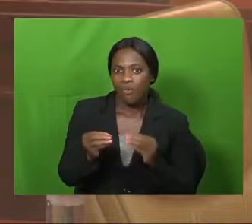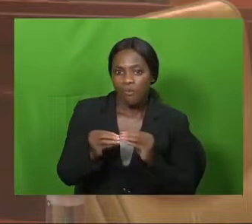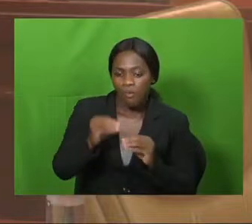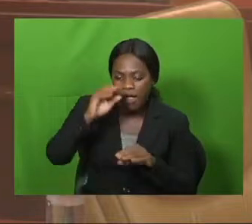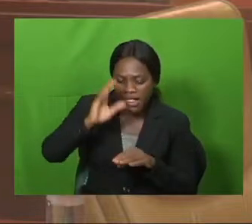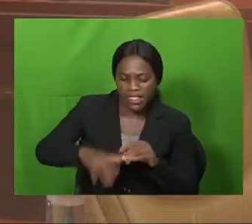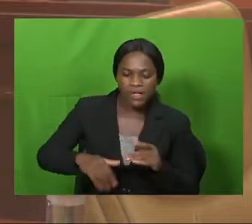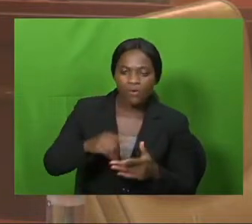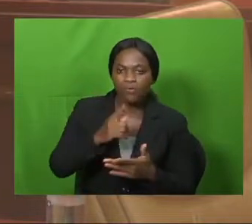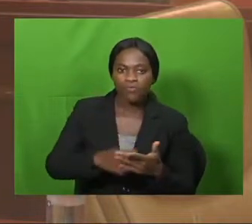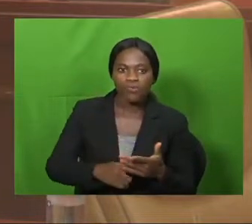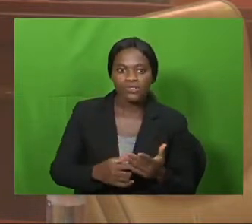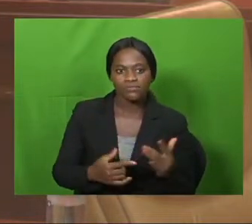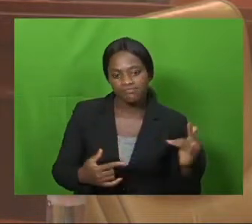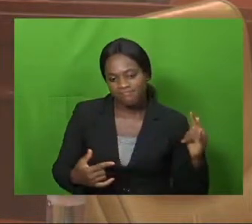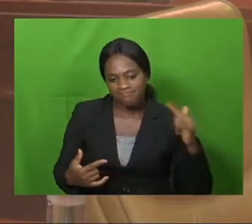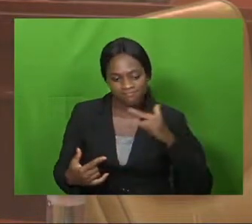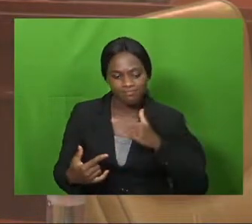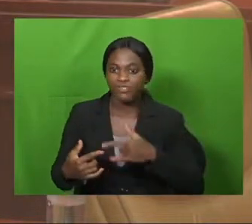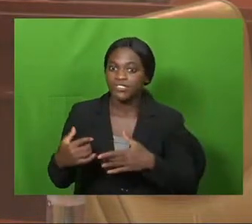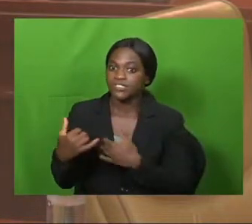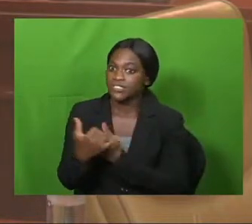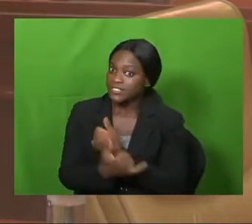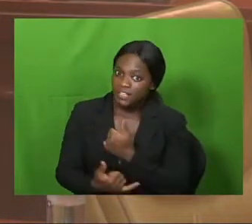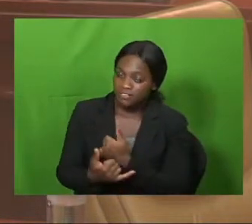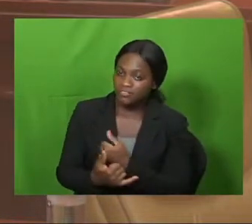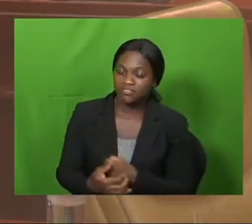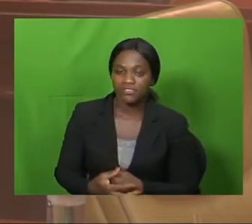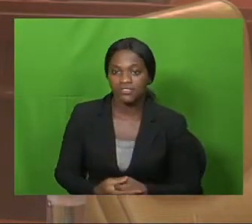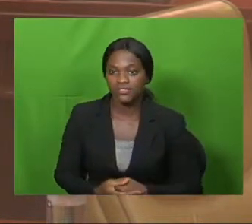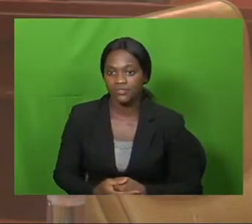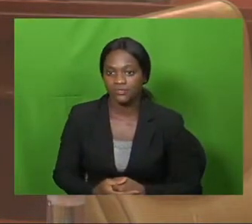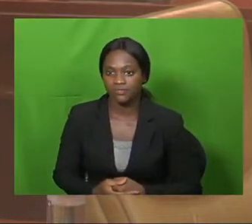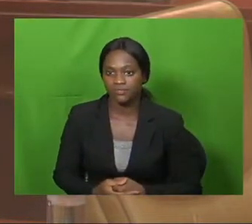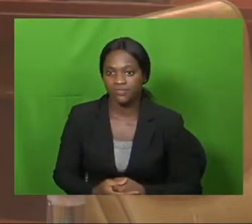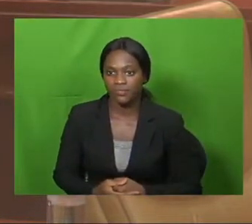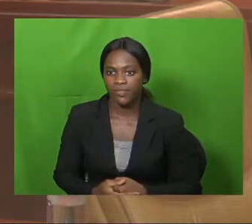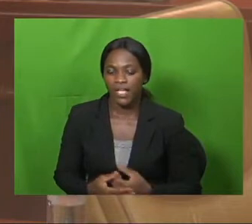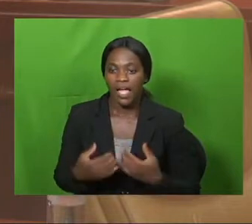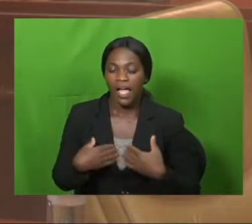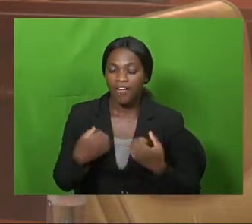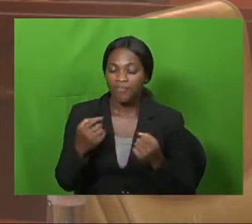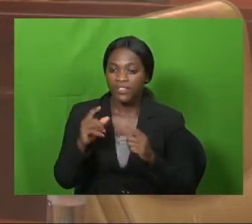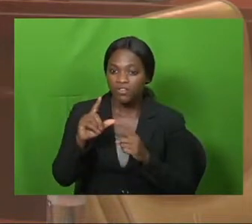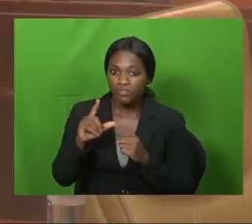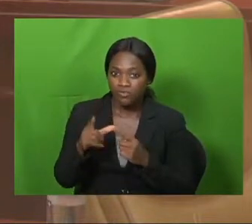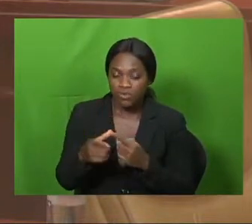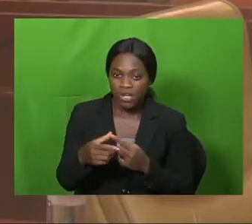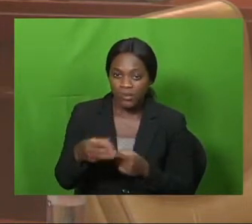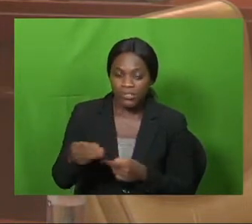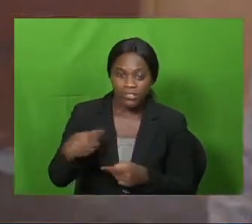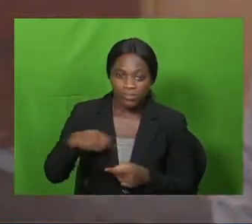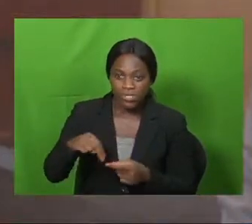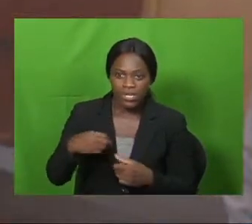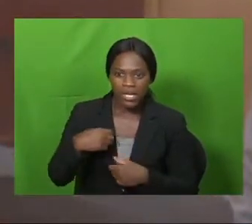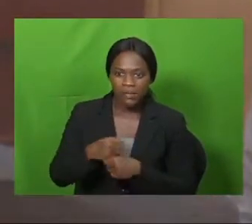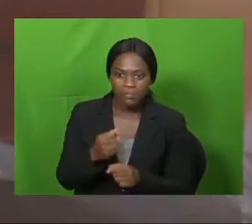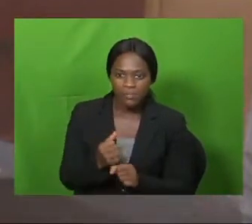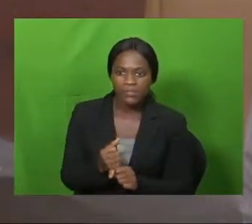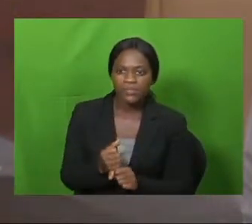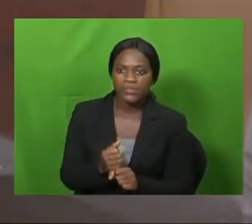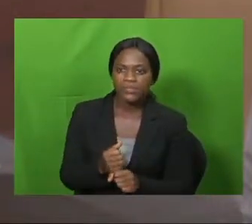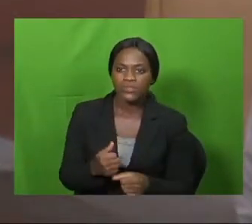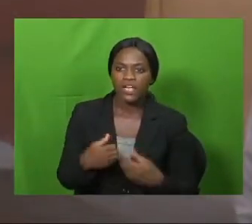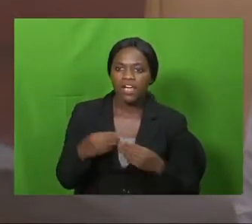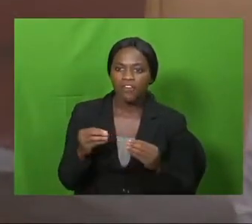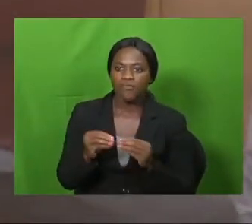export. More so, when there are a lot of local material we can produce to generate a lot of